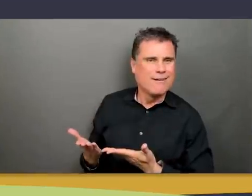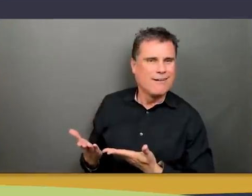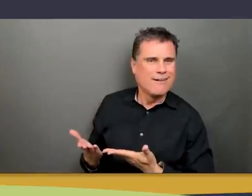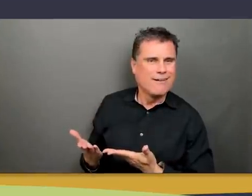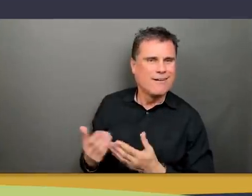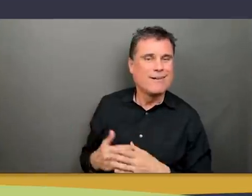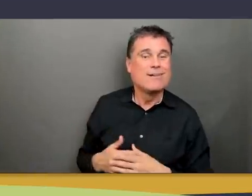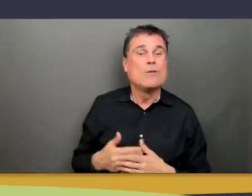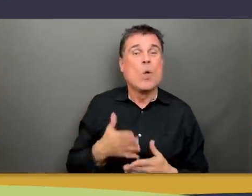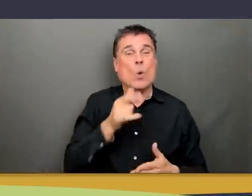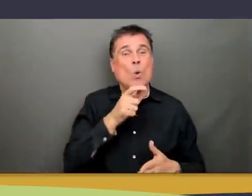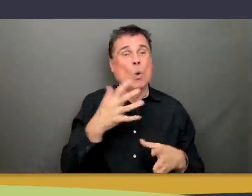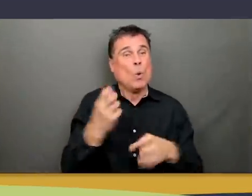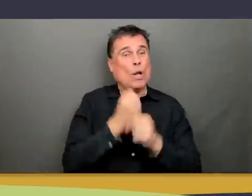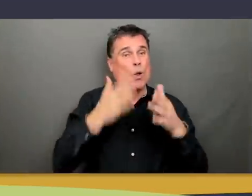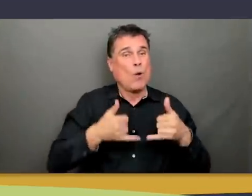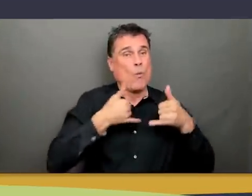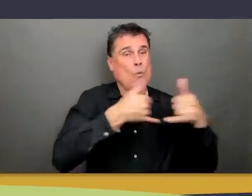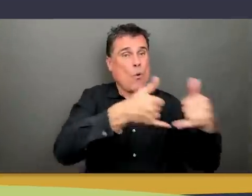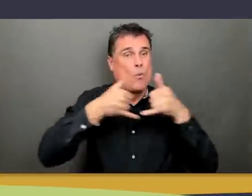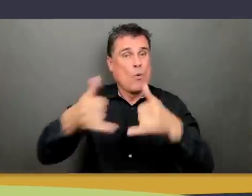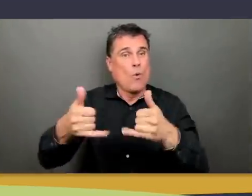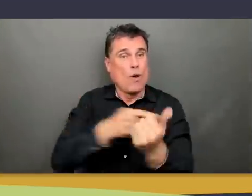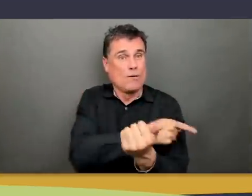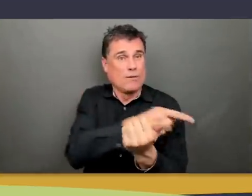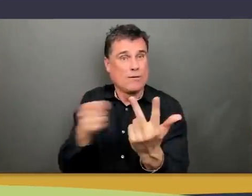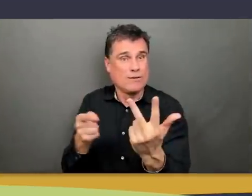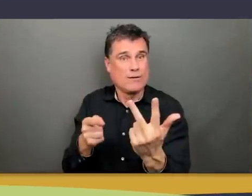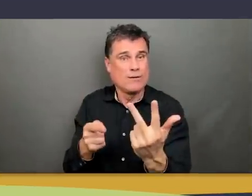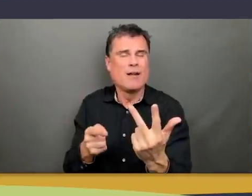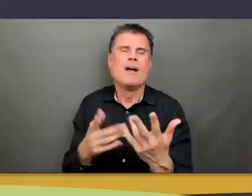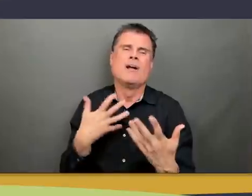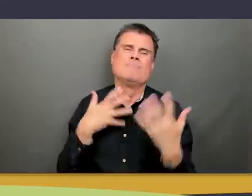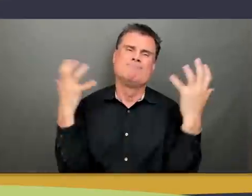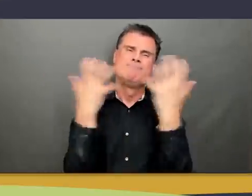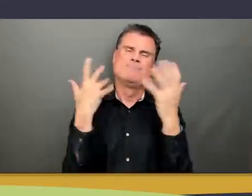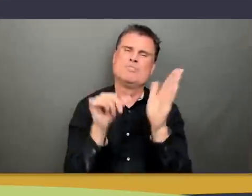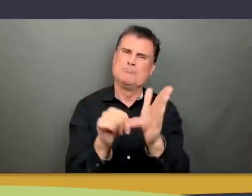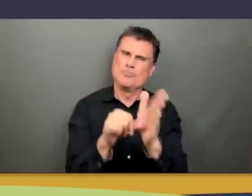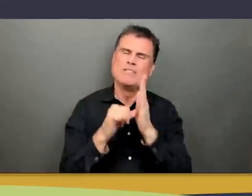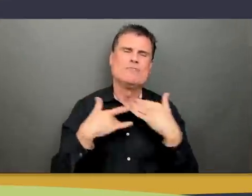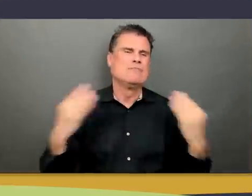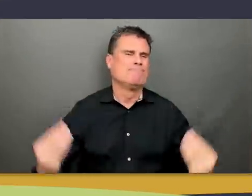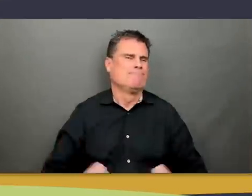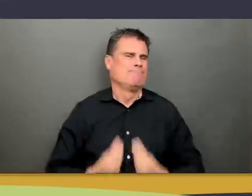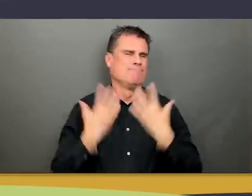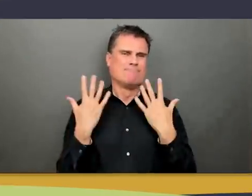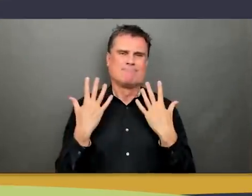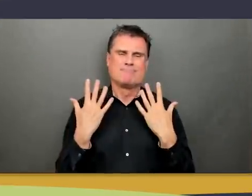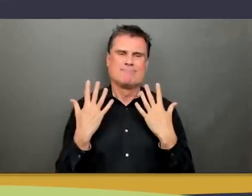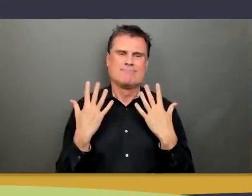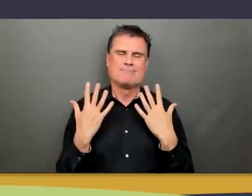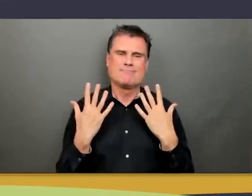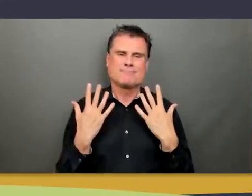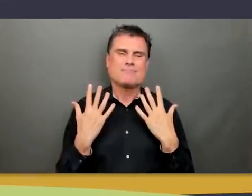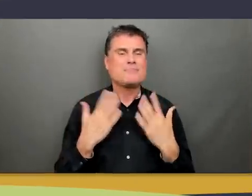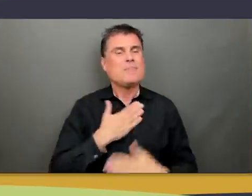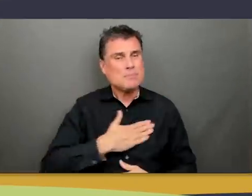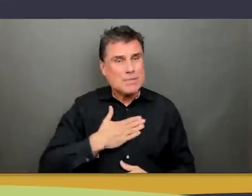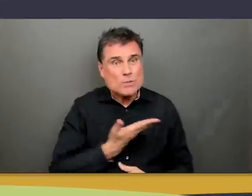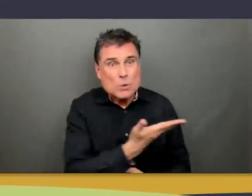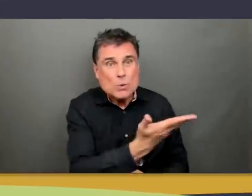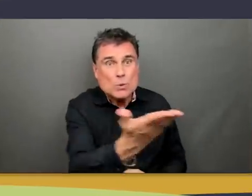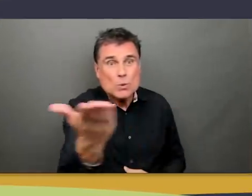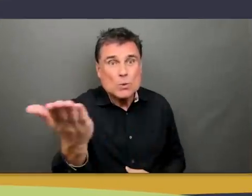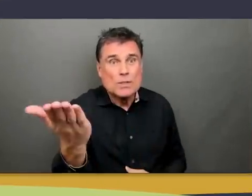to be recognized. Take the words from Premier Horgan and the ones that organize this. Take them to heart. When you're feeling down and